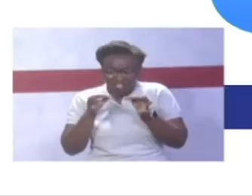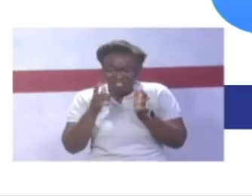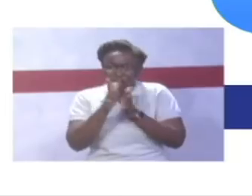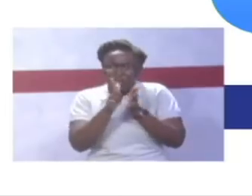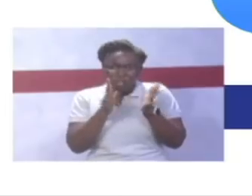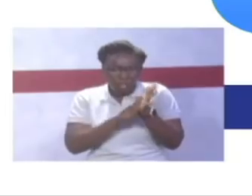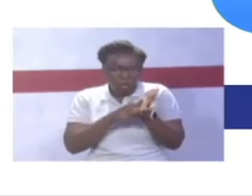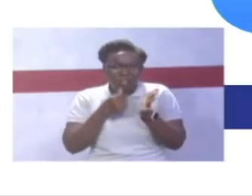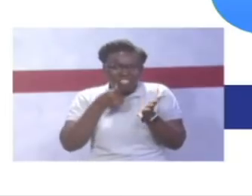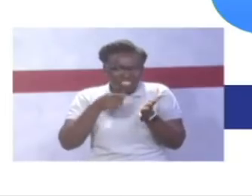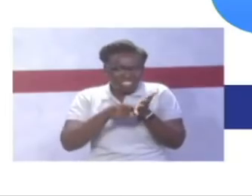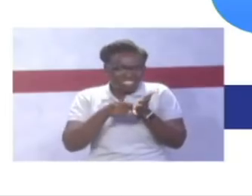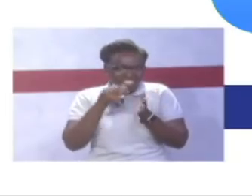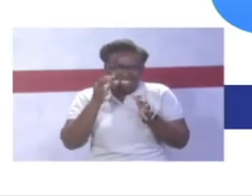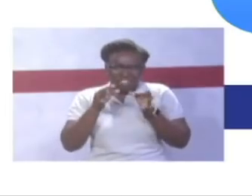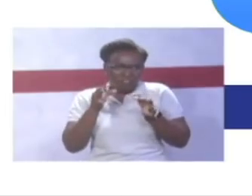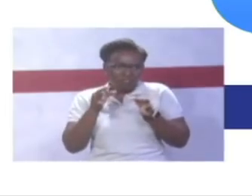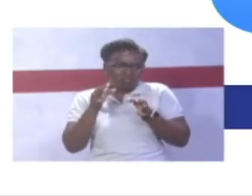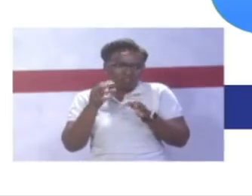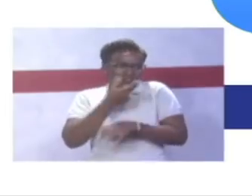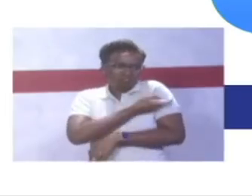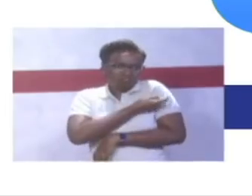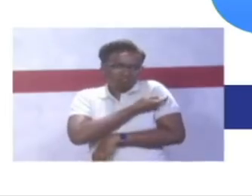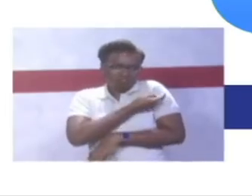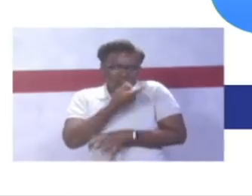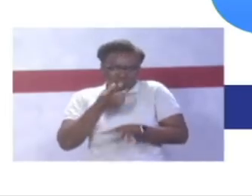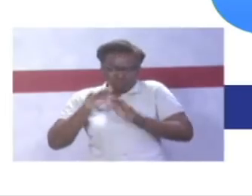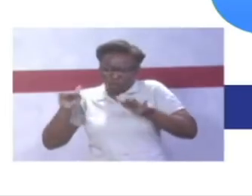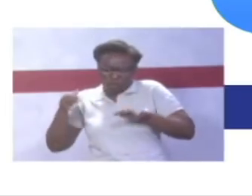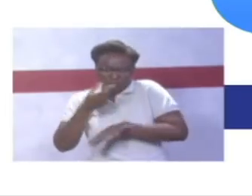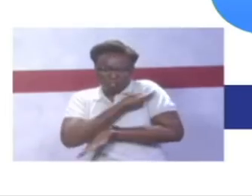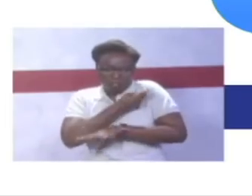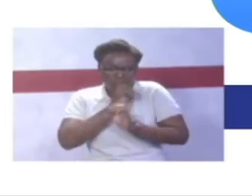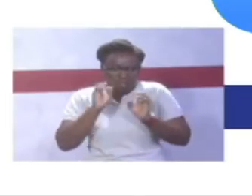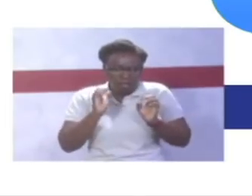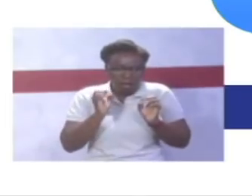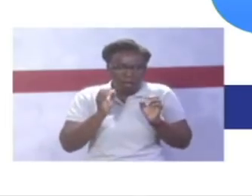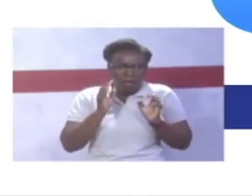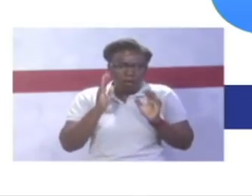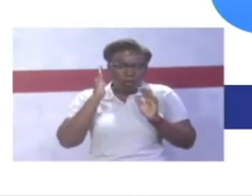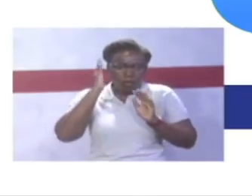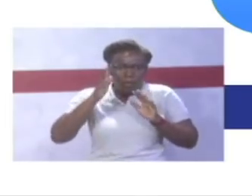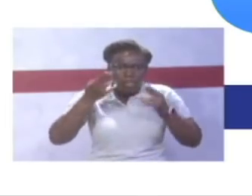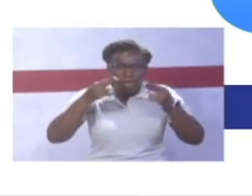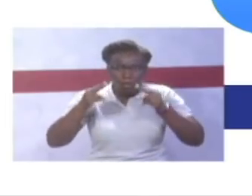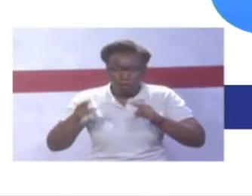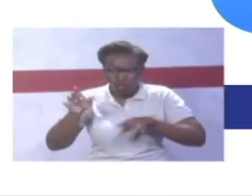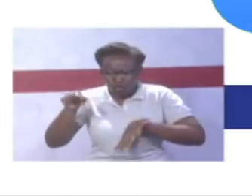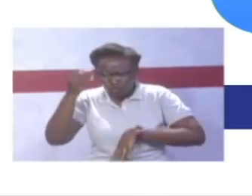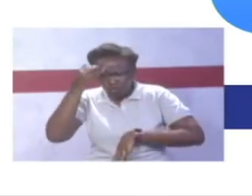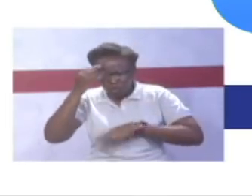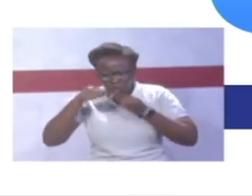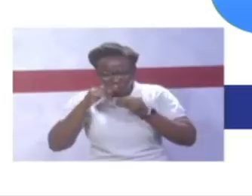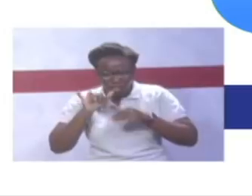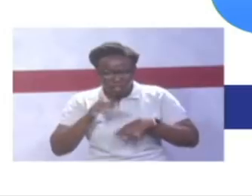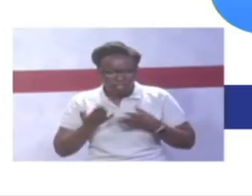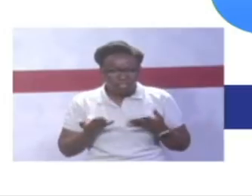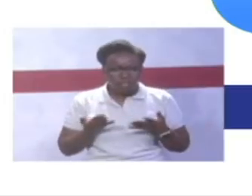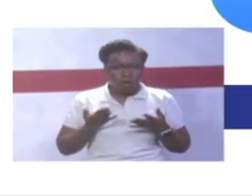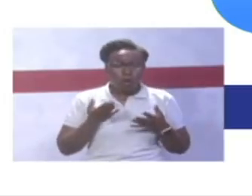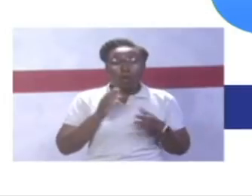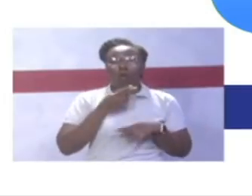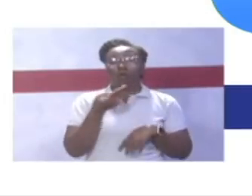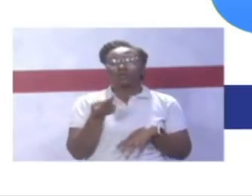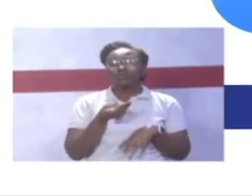and well, within, respecting all legal matters, what type of reaction is likely to come out of that exchange.